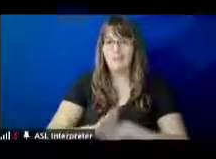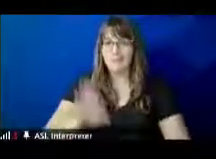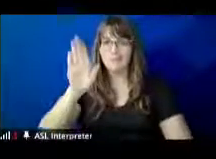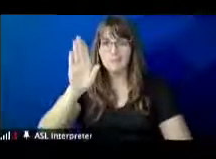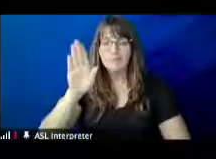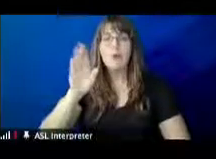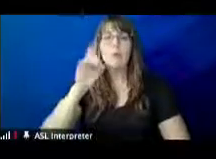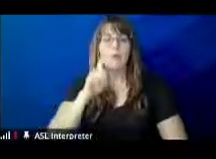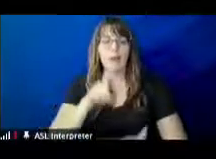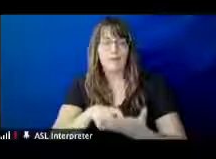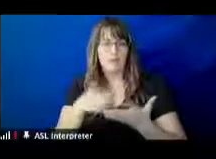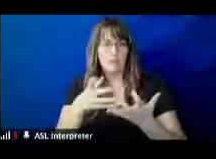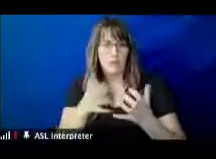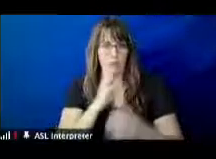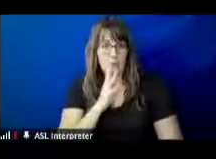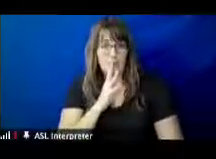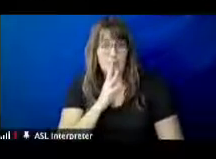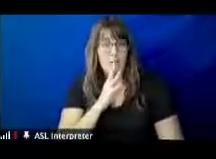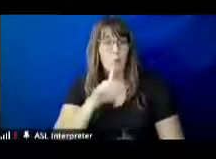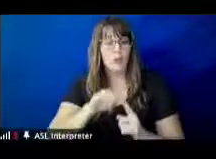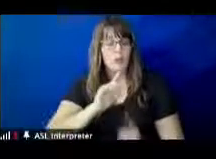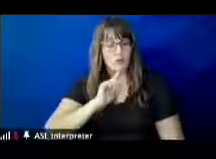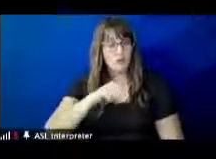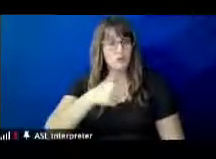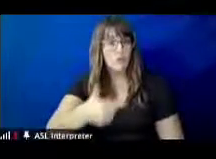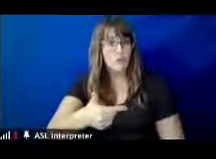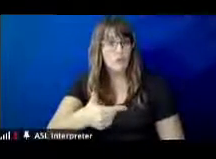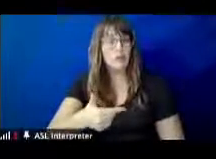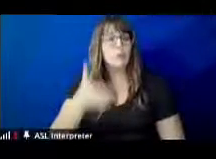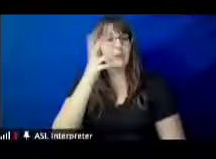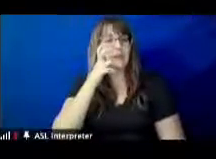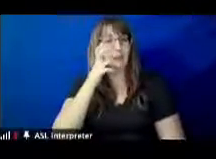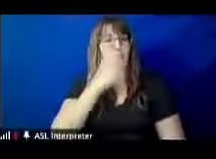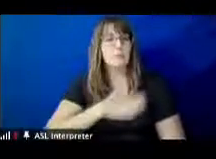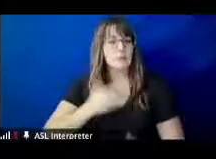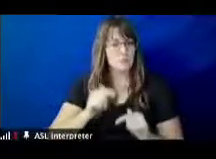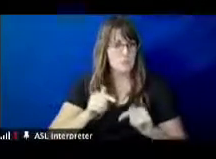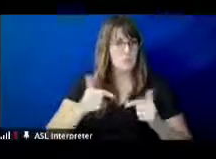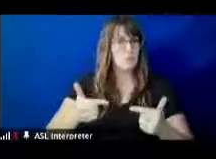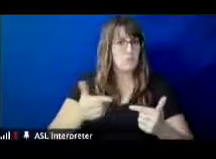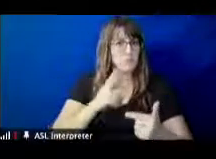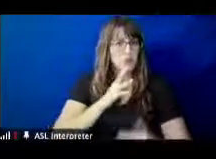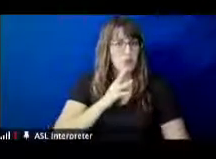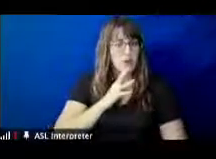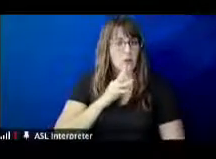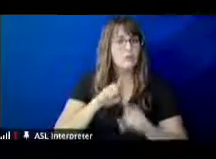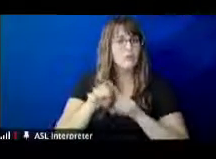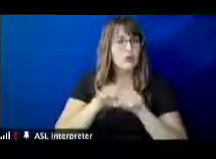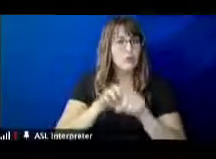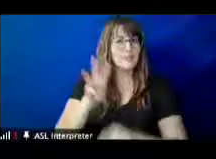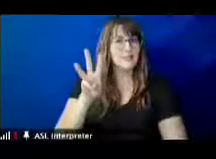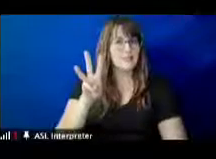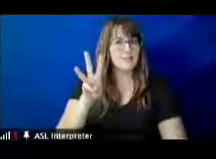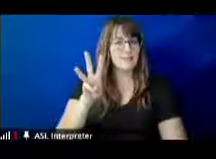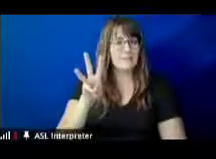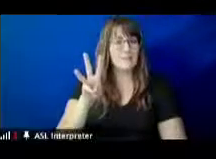it is your turn to speak, you will hear a message that says the host would like you to talk and to press star 6 to speak.